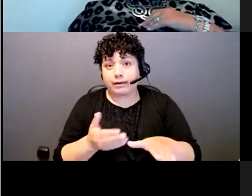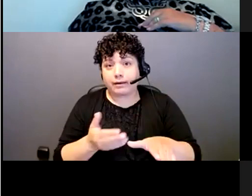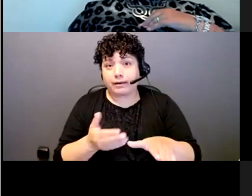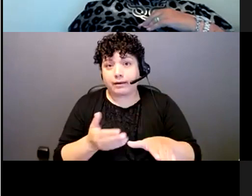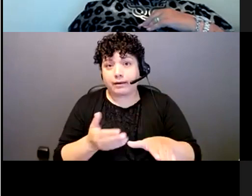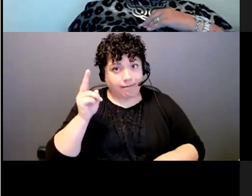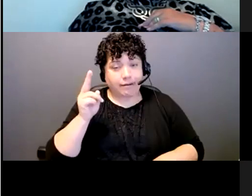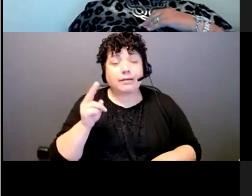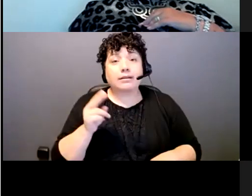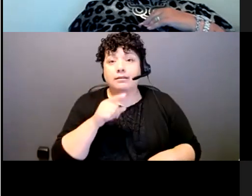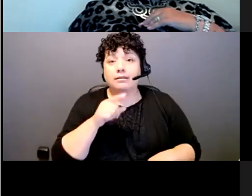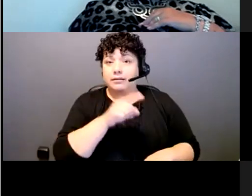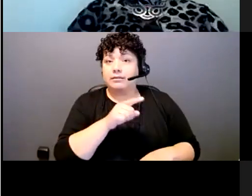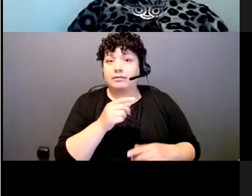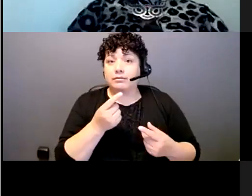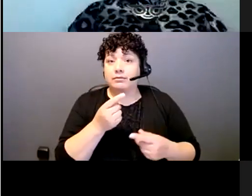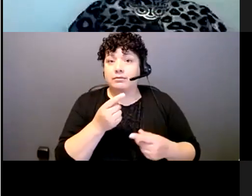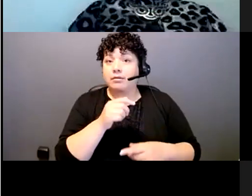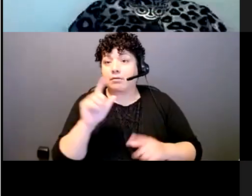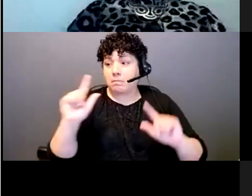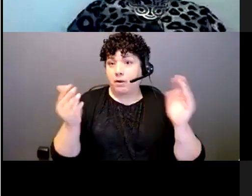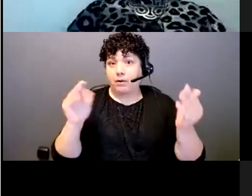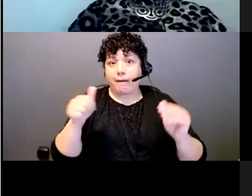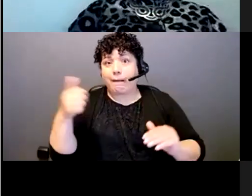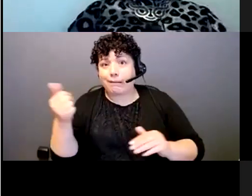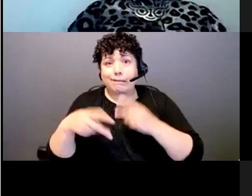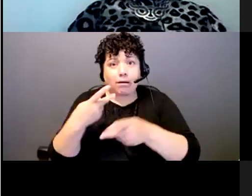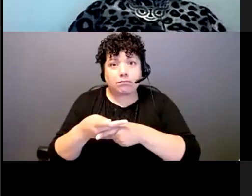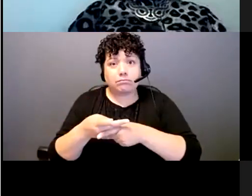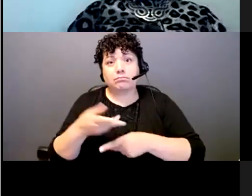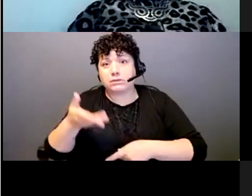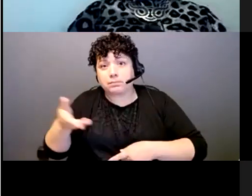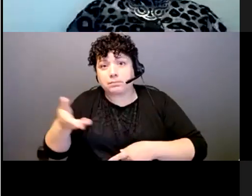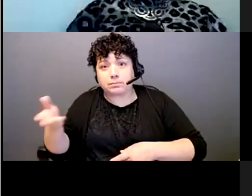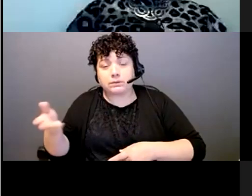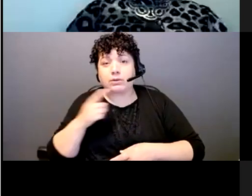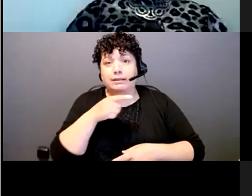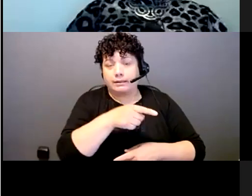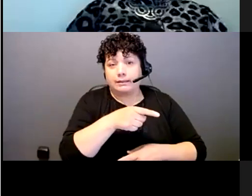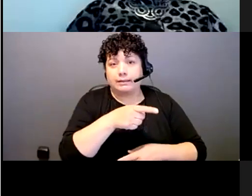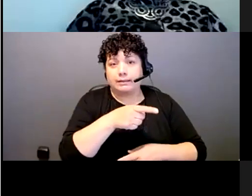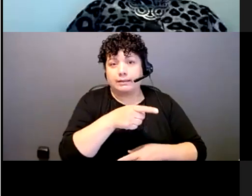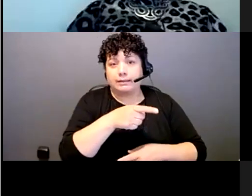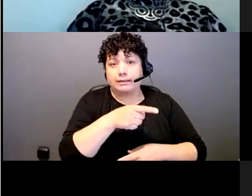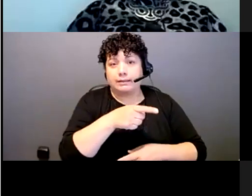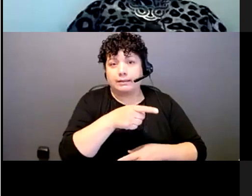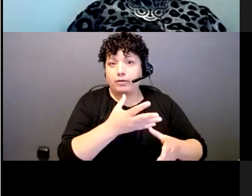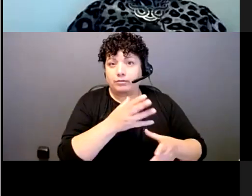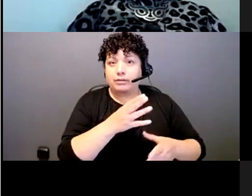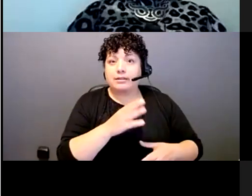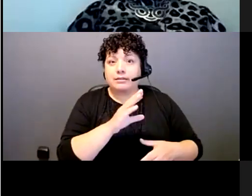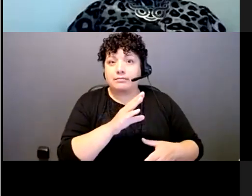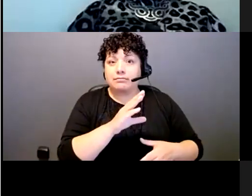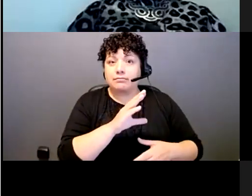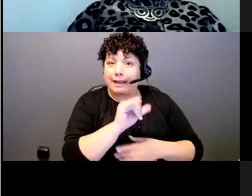in proportion to other substances, it rates about the second after lung cancer. So in terms of proportion of substance use